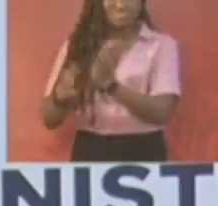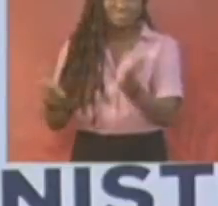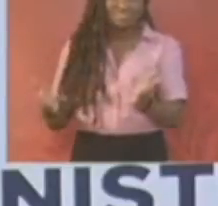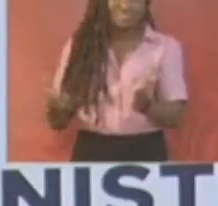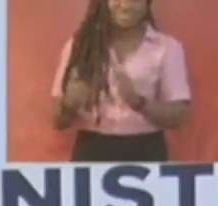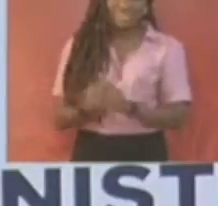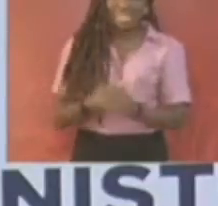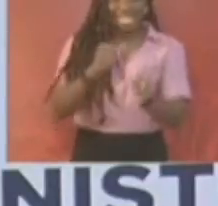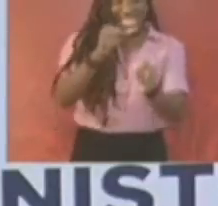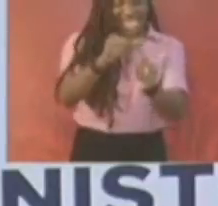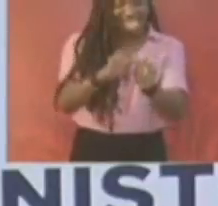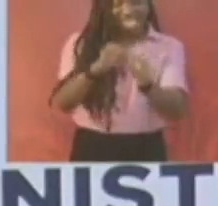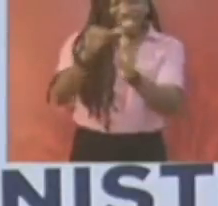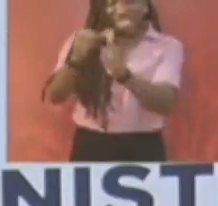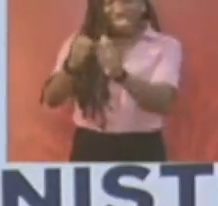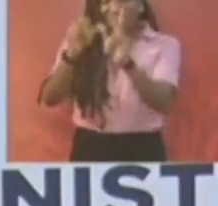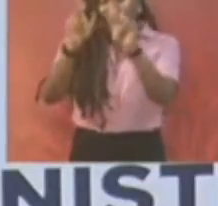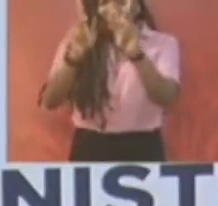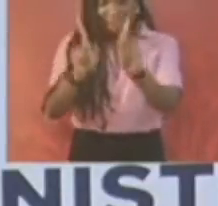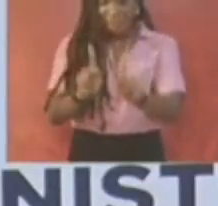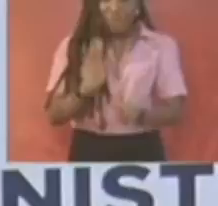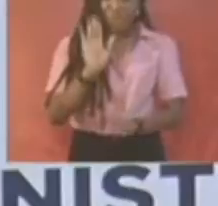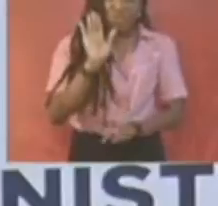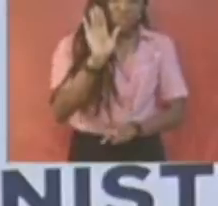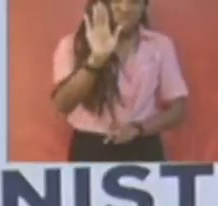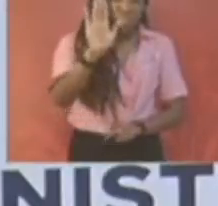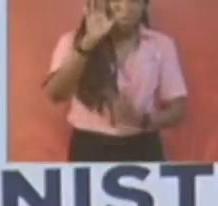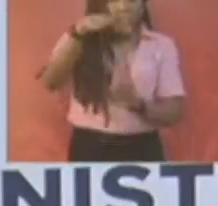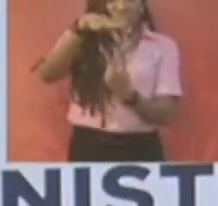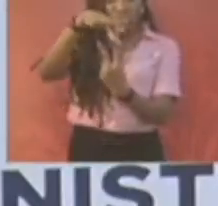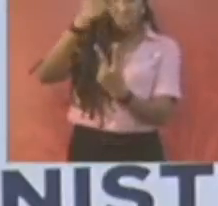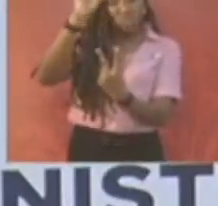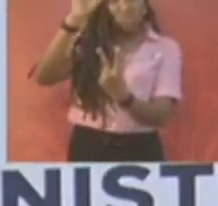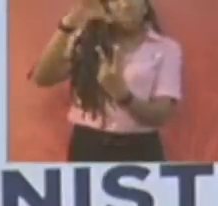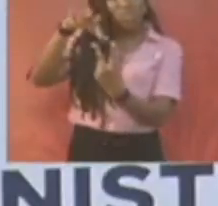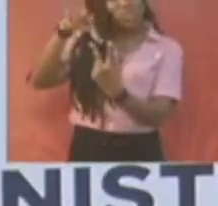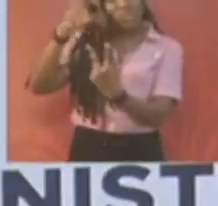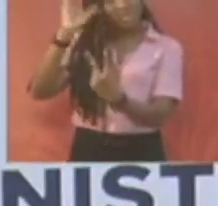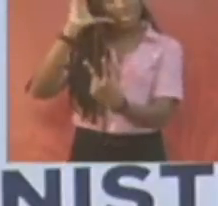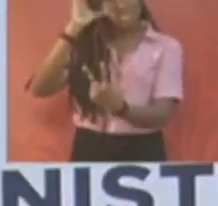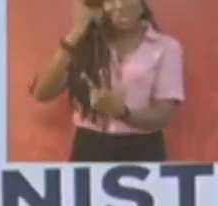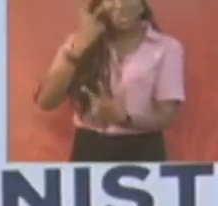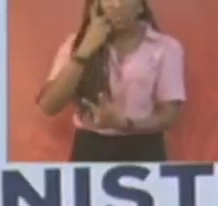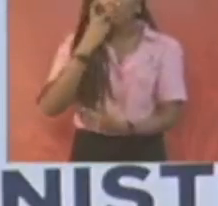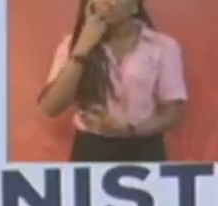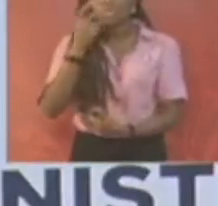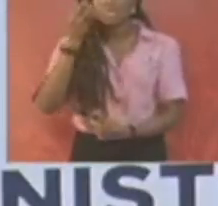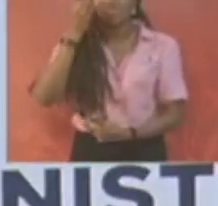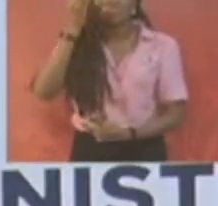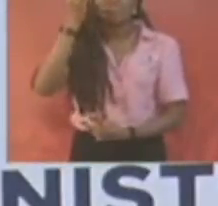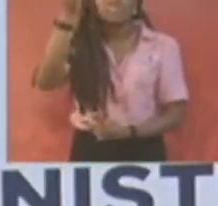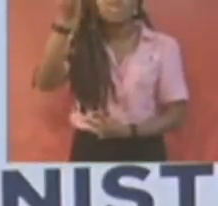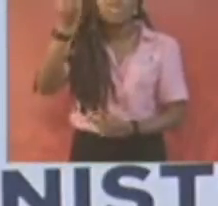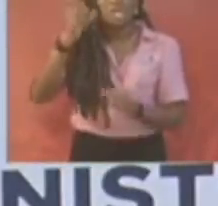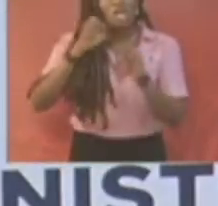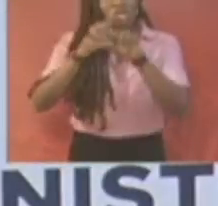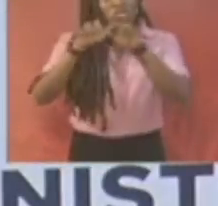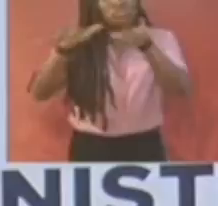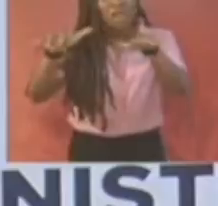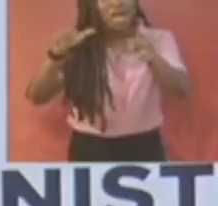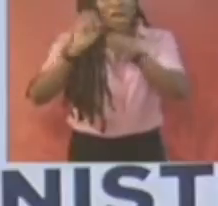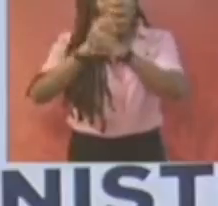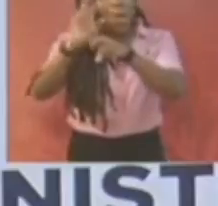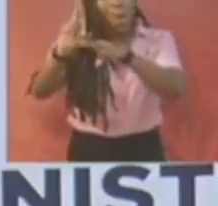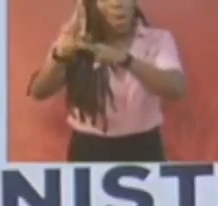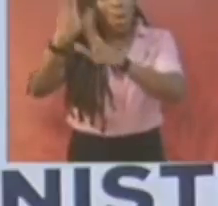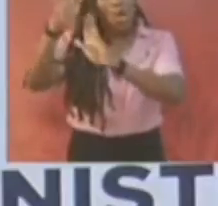Each individual choice then sparks a new web of either risk or risk reduction. So the only